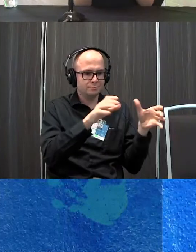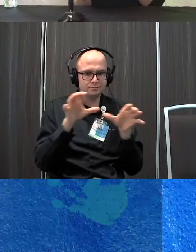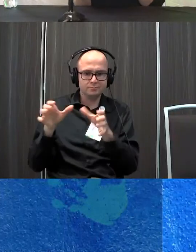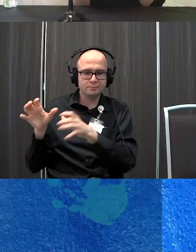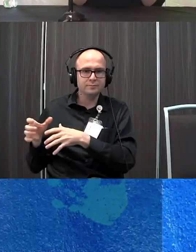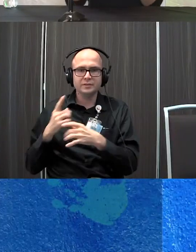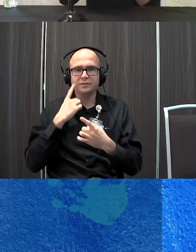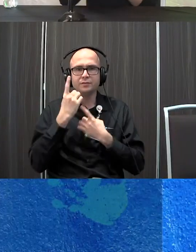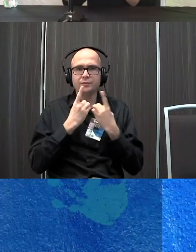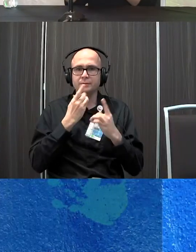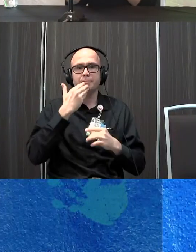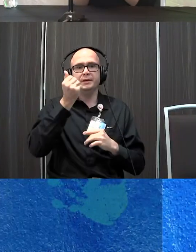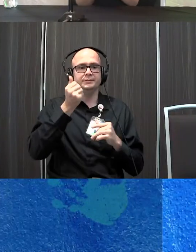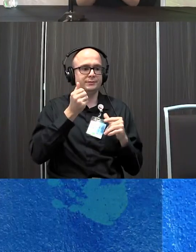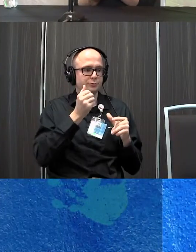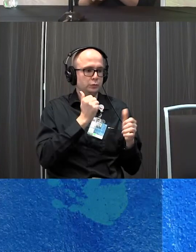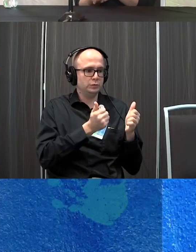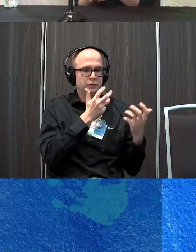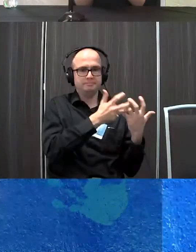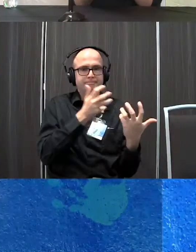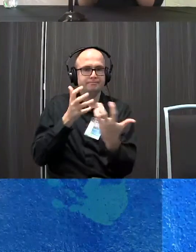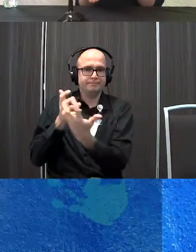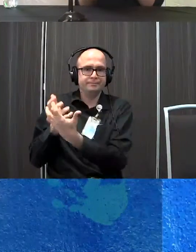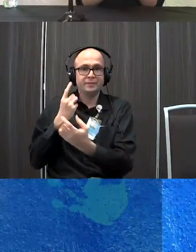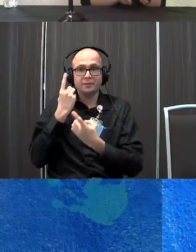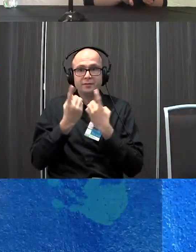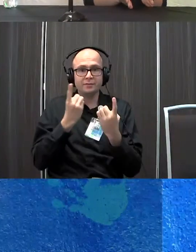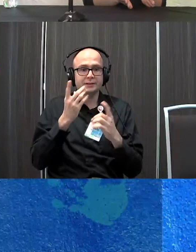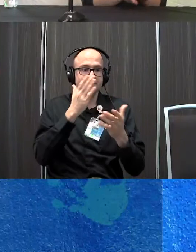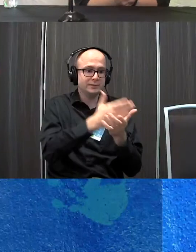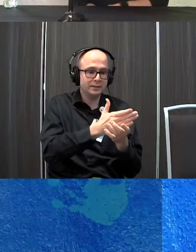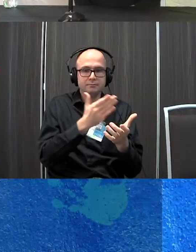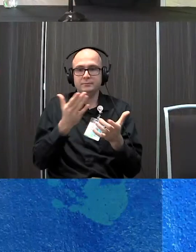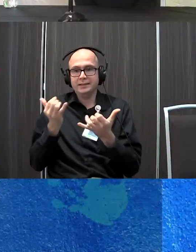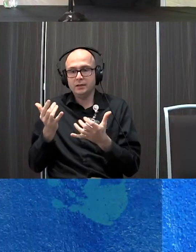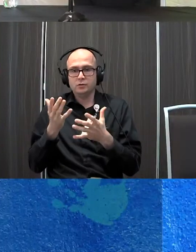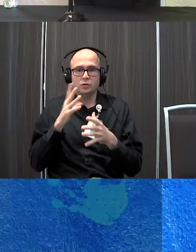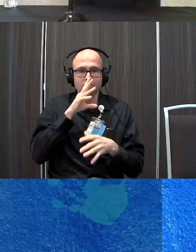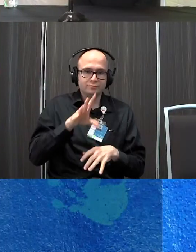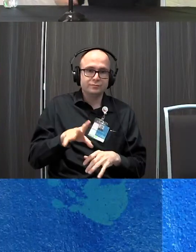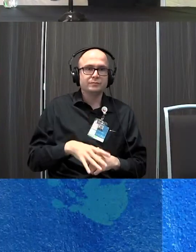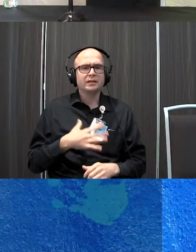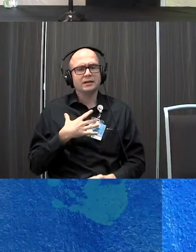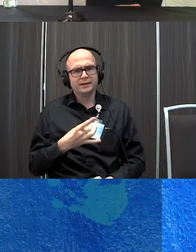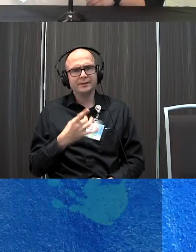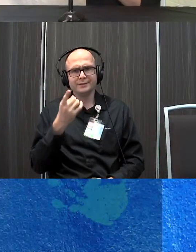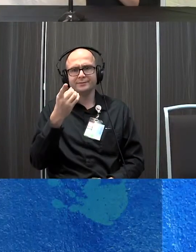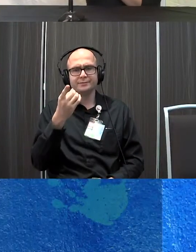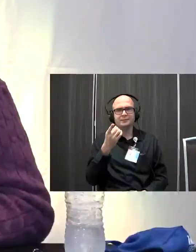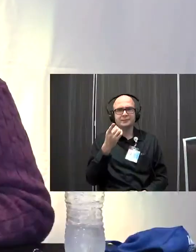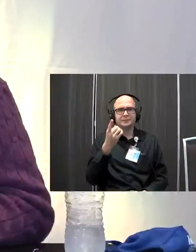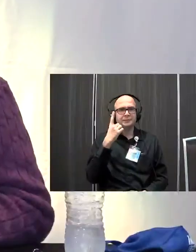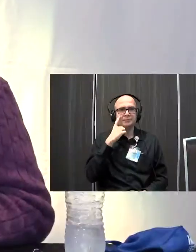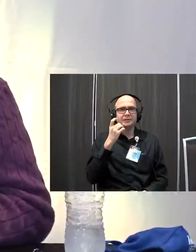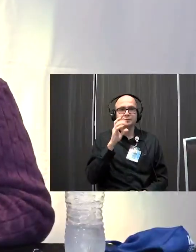and thinking about what is the best way to move forward in terms of the urgency versus stopping it in the moment. I like this framework because the other framework is also